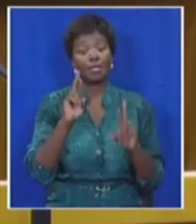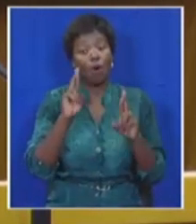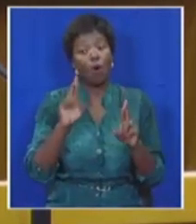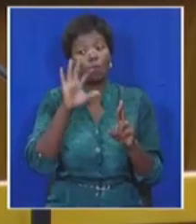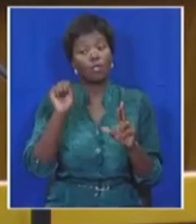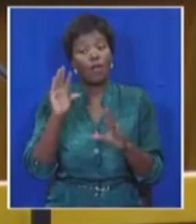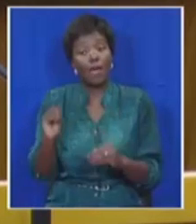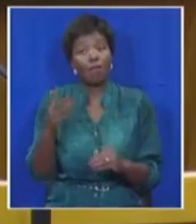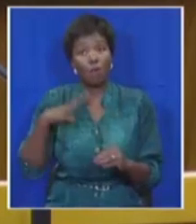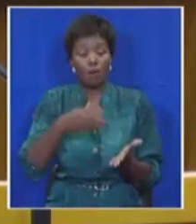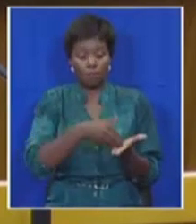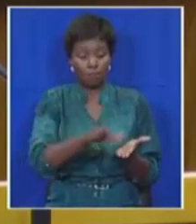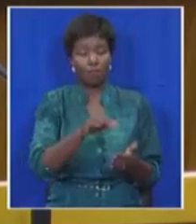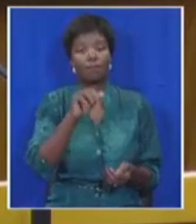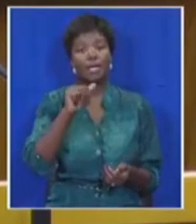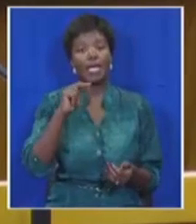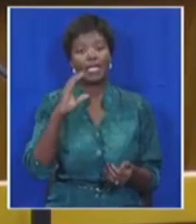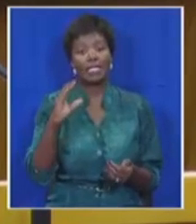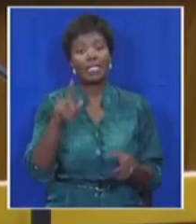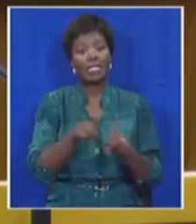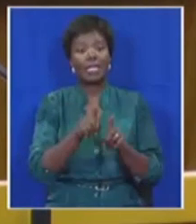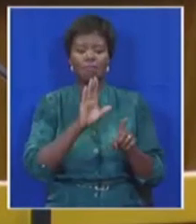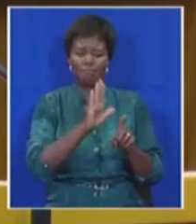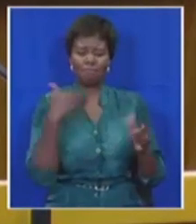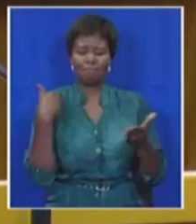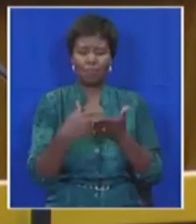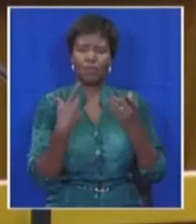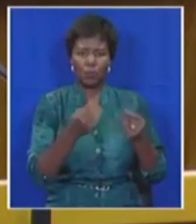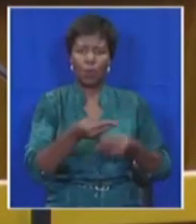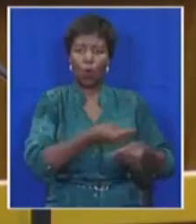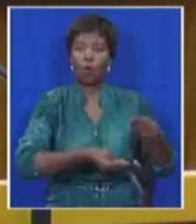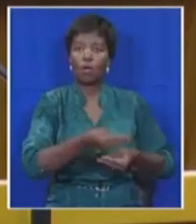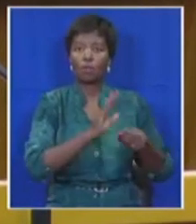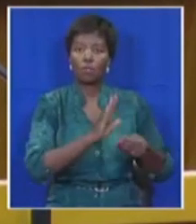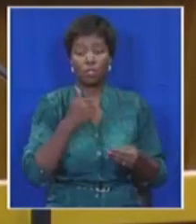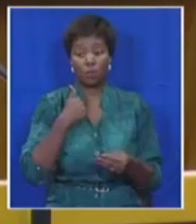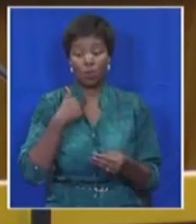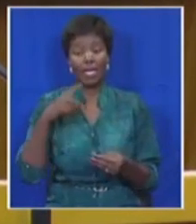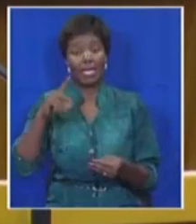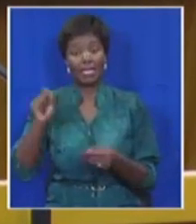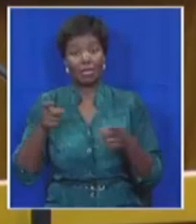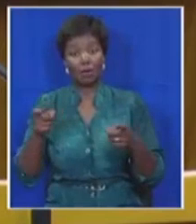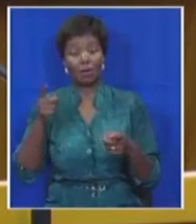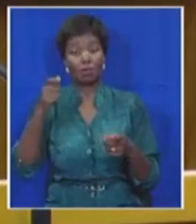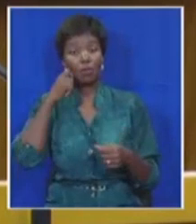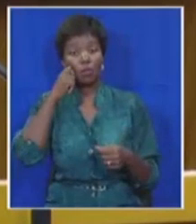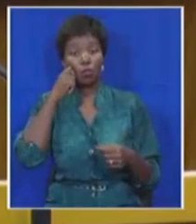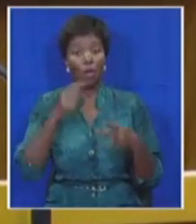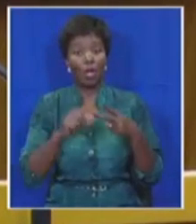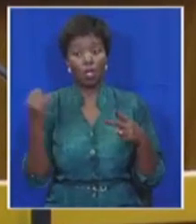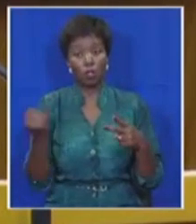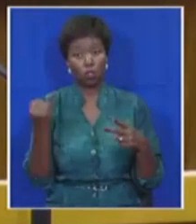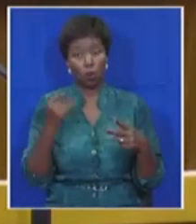and its culture of corruption. Where the DA governs in Tshwane, in Nelson Mandela Bay and Johannesburg, we